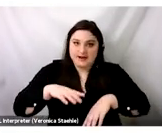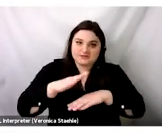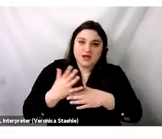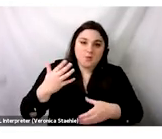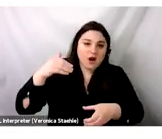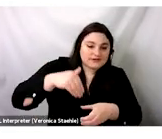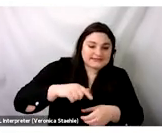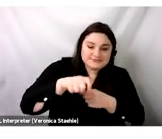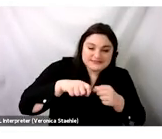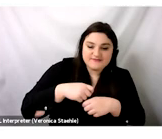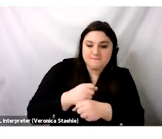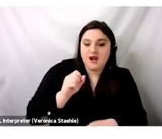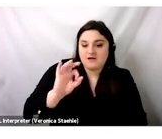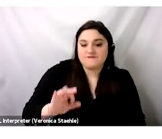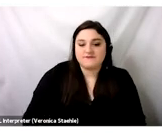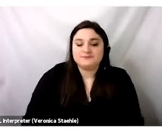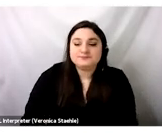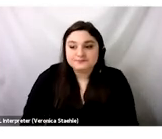extent that they are PLA, then yes.